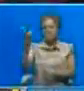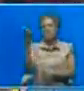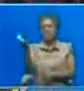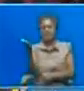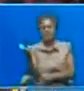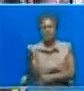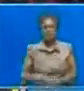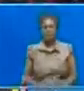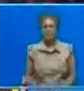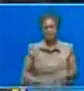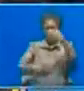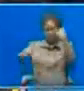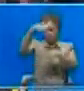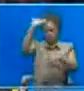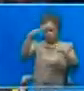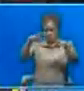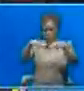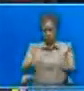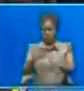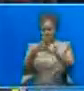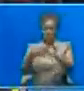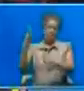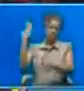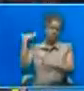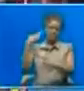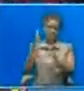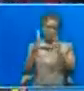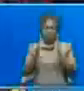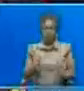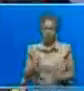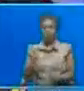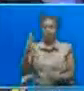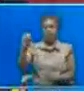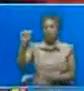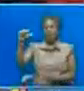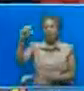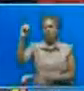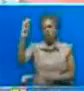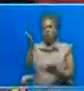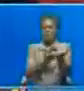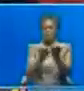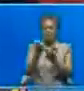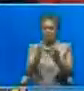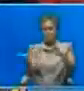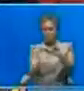Ratansi. Professor Mbithi takes over from his predecessor, Professor George Magoha, who served as Vice Chancellor for 10